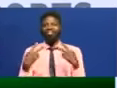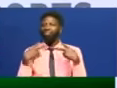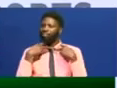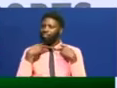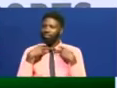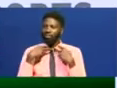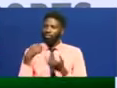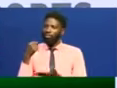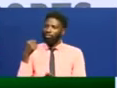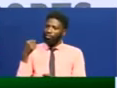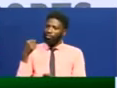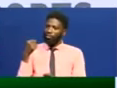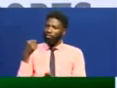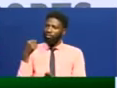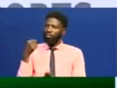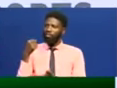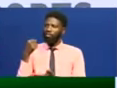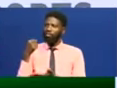the budgets,